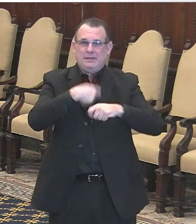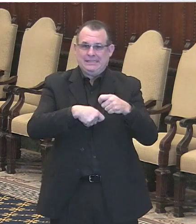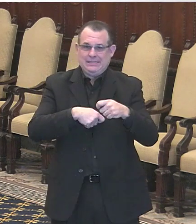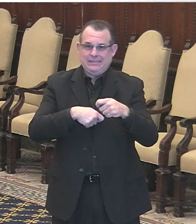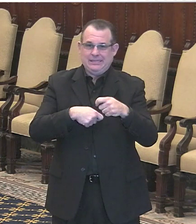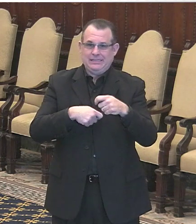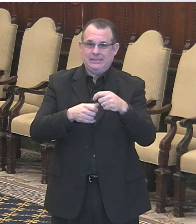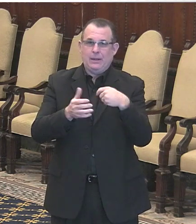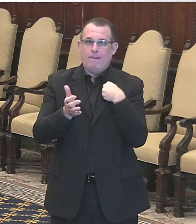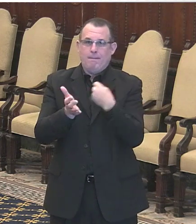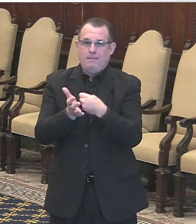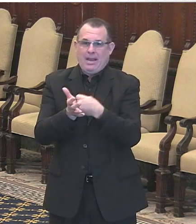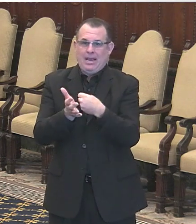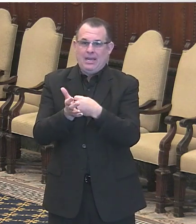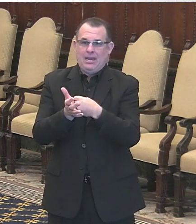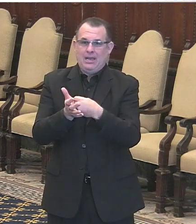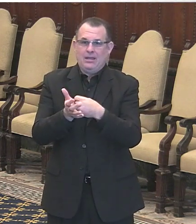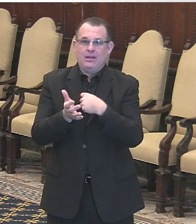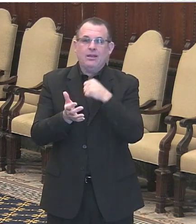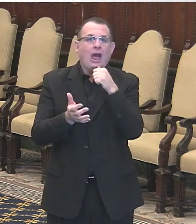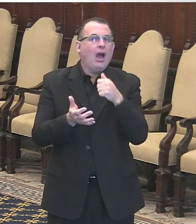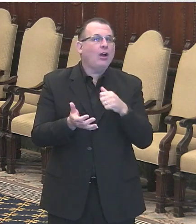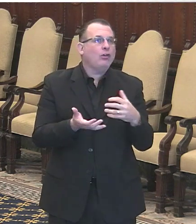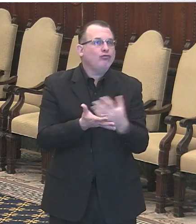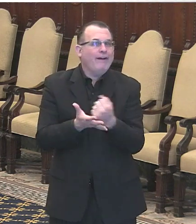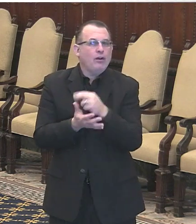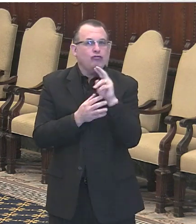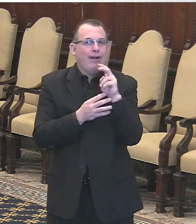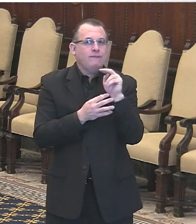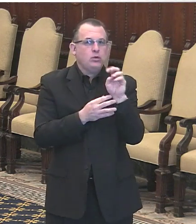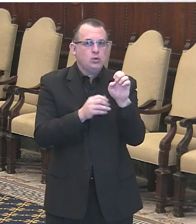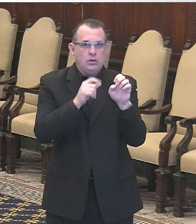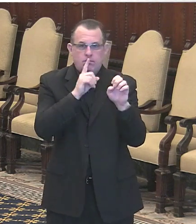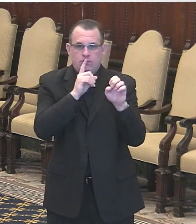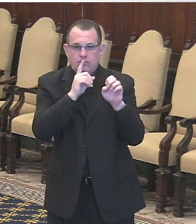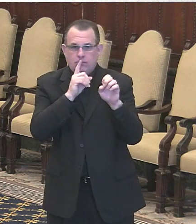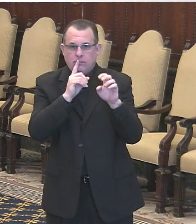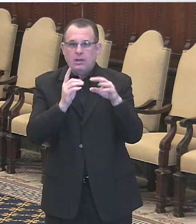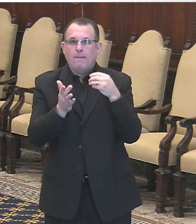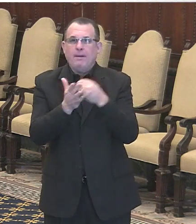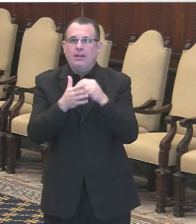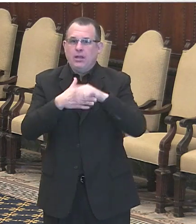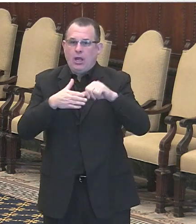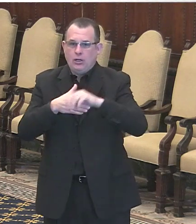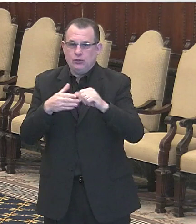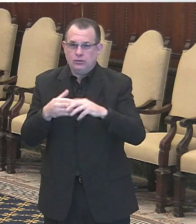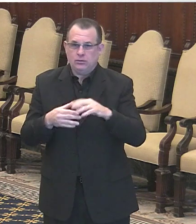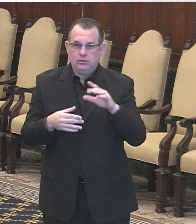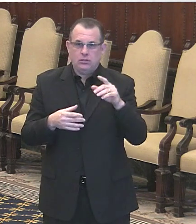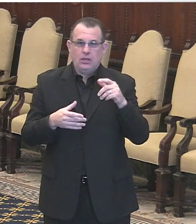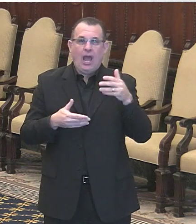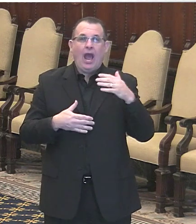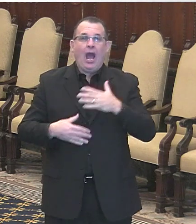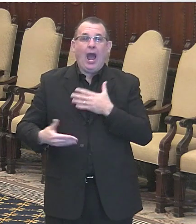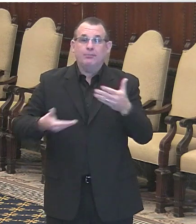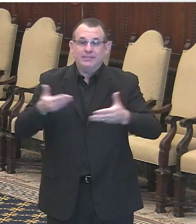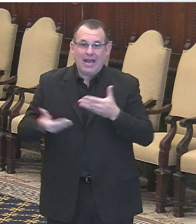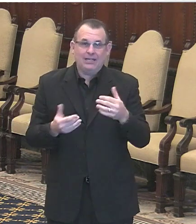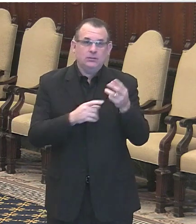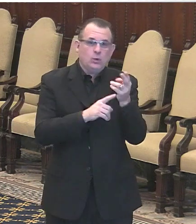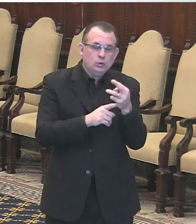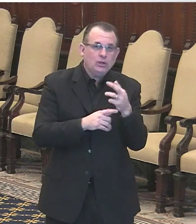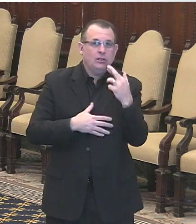revenue, because we don't know whether or not we're going to be able to use it for revenue replacement yet. Hospitality, tourism, and hotels, restaurants, for example, are all going to